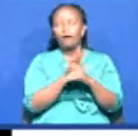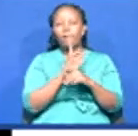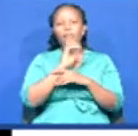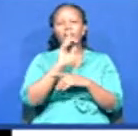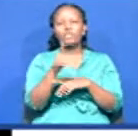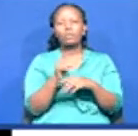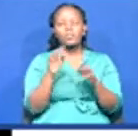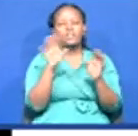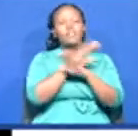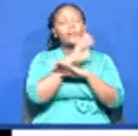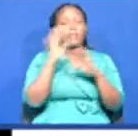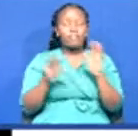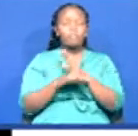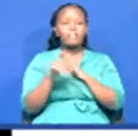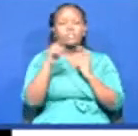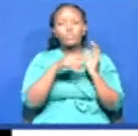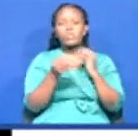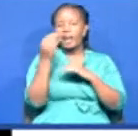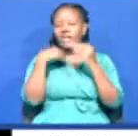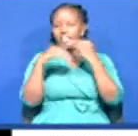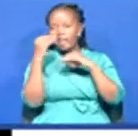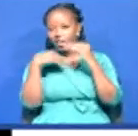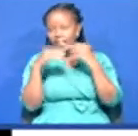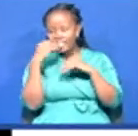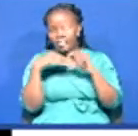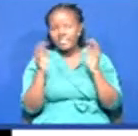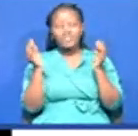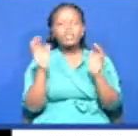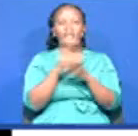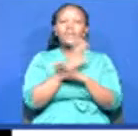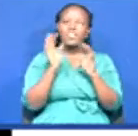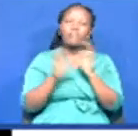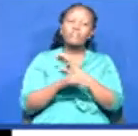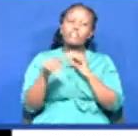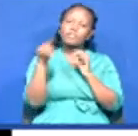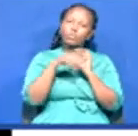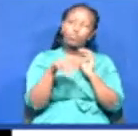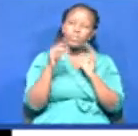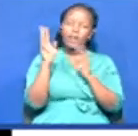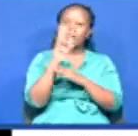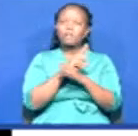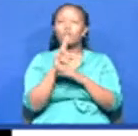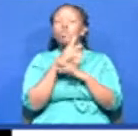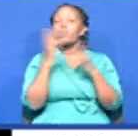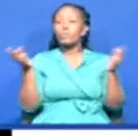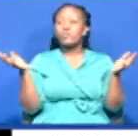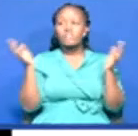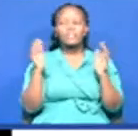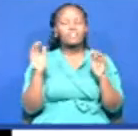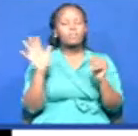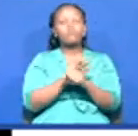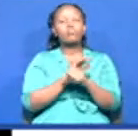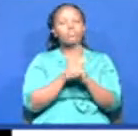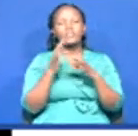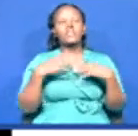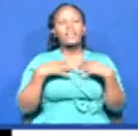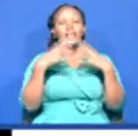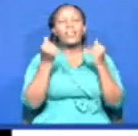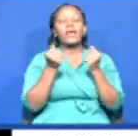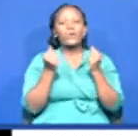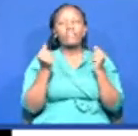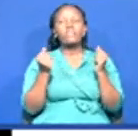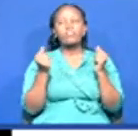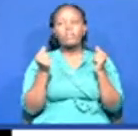putting into our bodies, what we are consuming, what we are using, is actually wholesome and will help